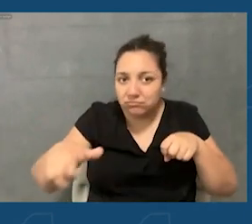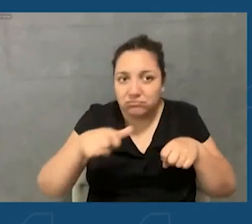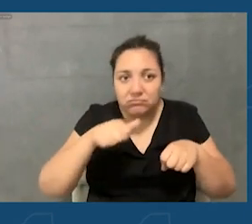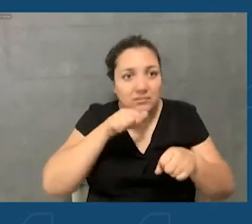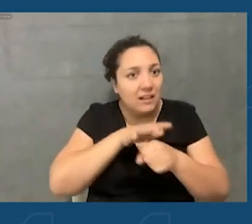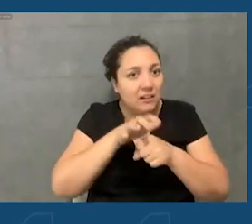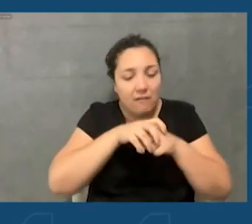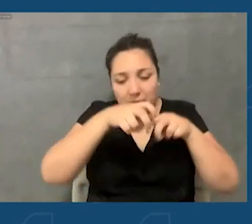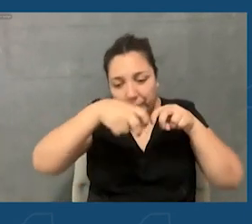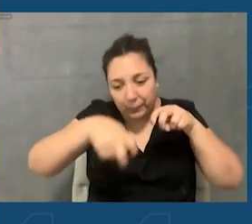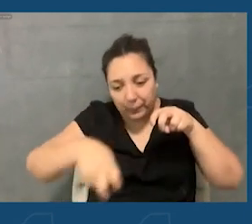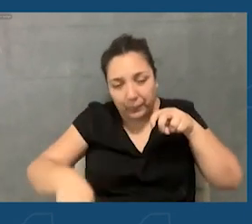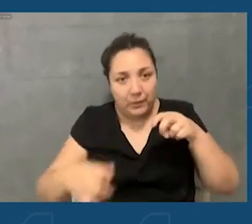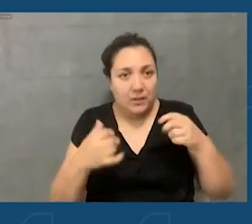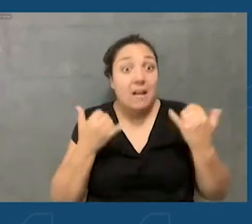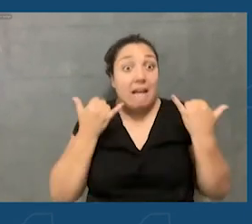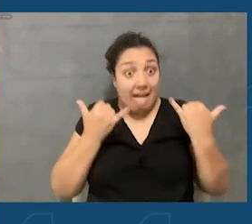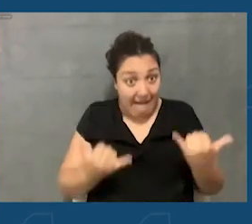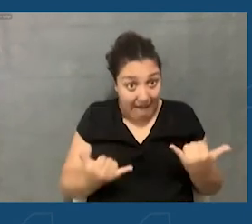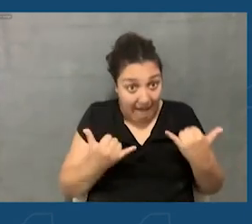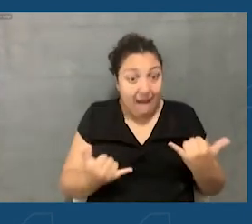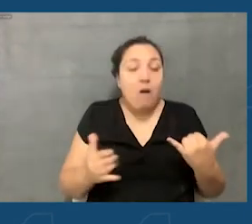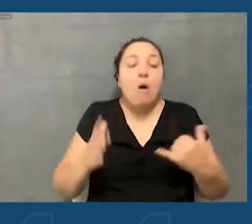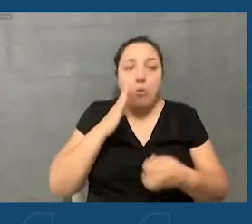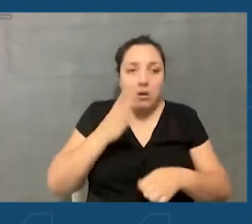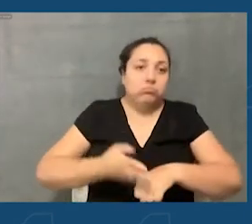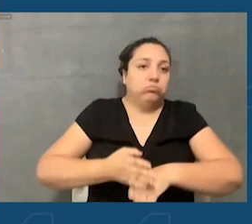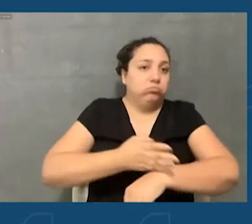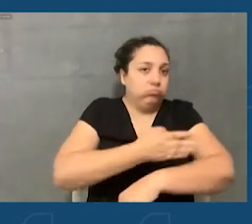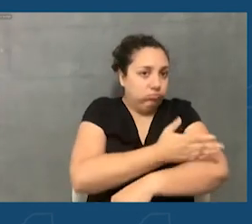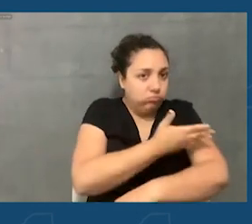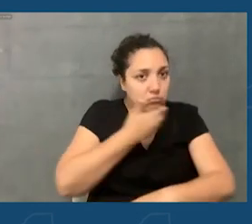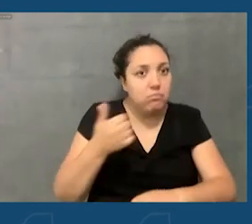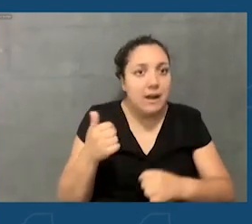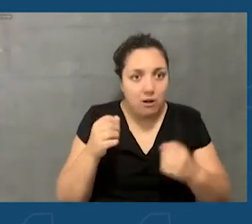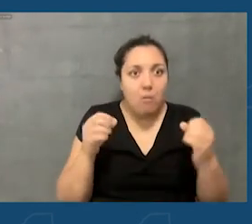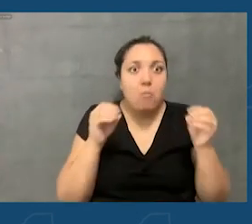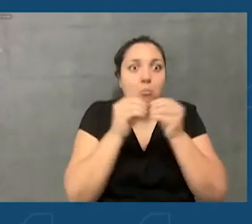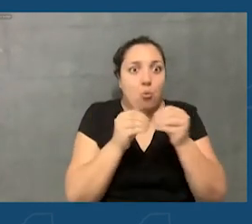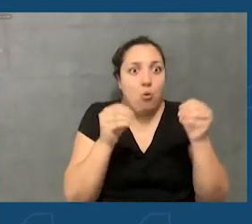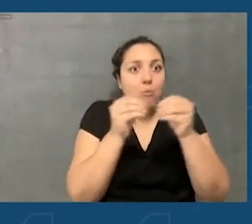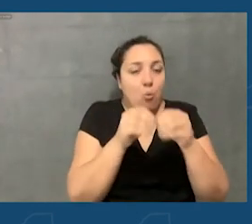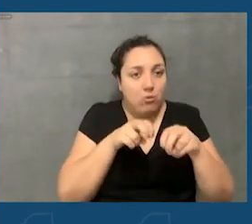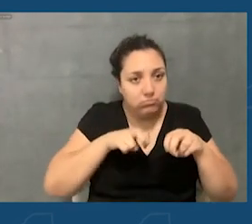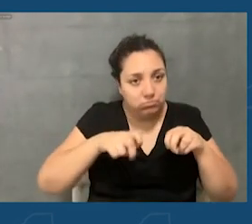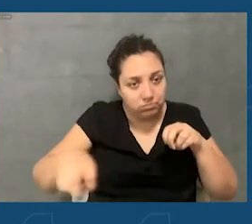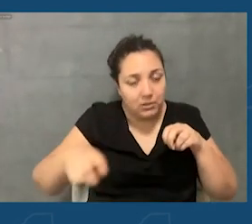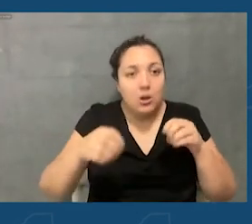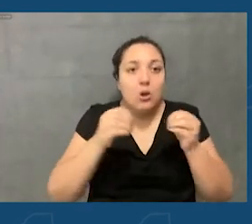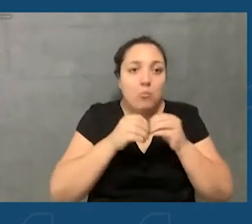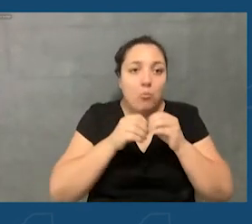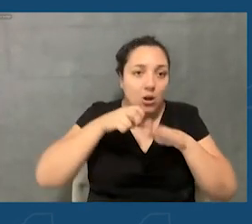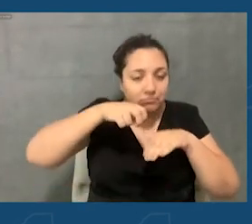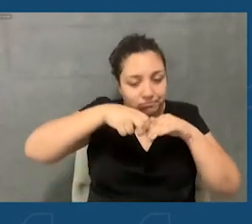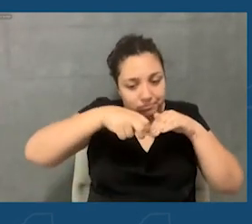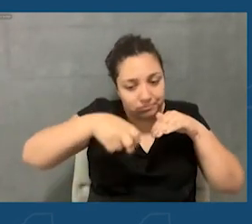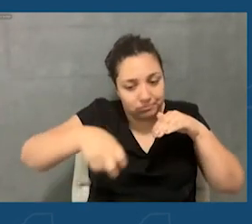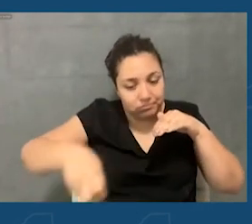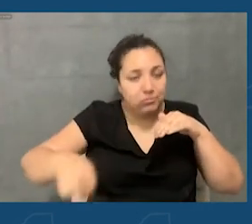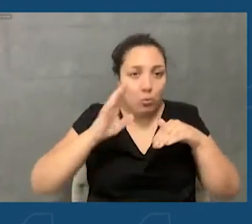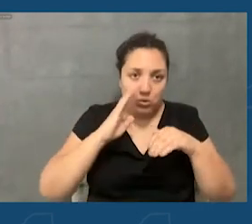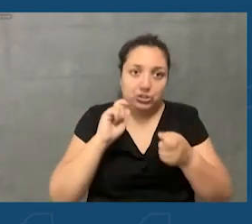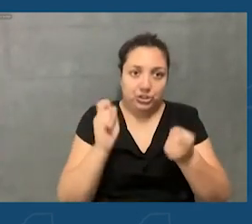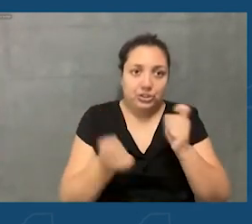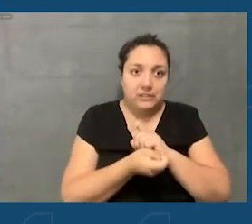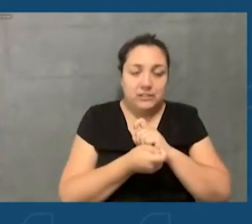those things in tandem with the kind of openness that you're seeing here are what is going to transform Penn. The governor has said it again